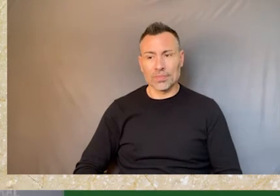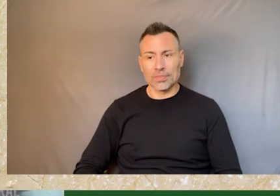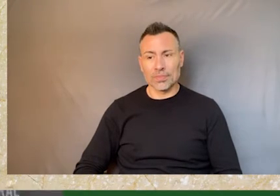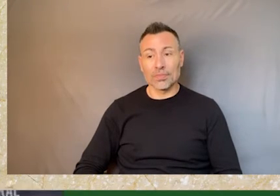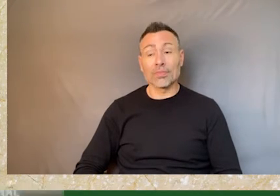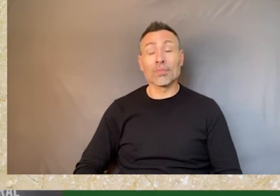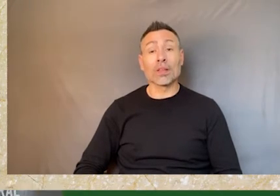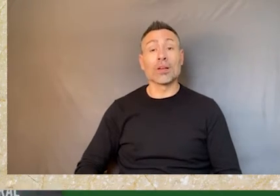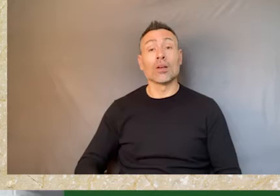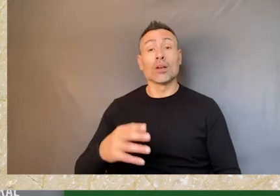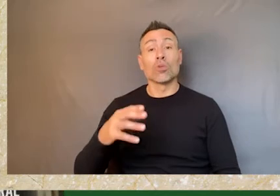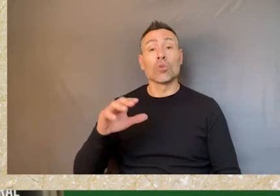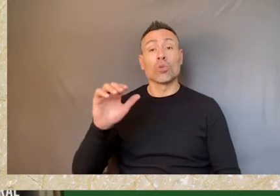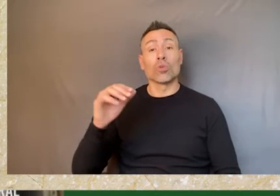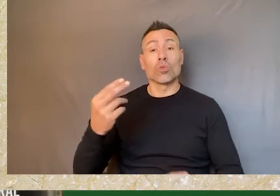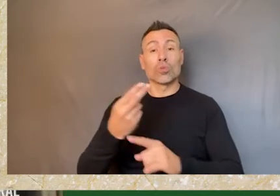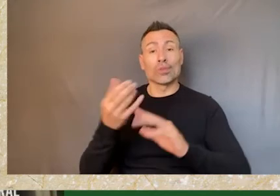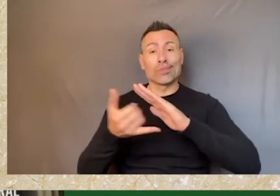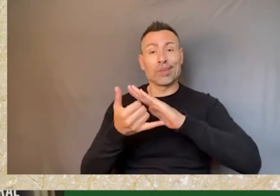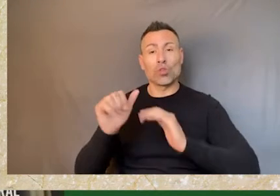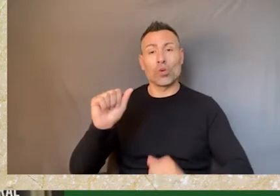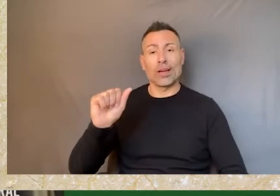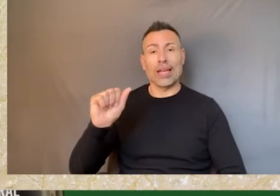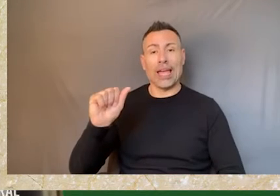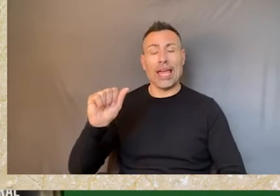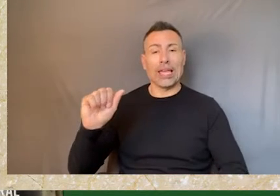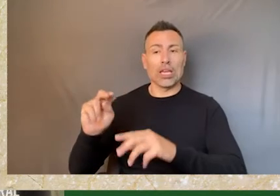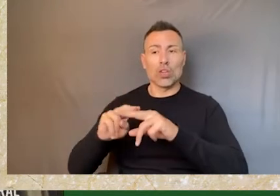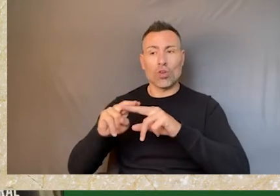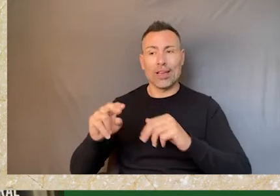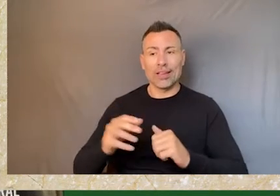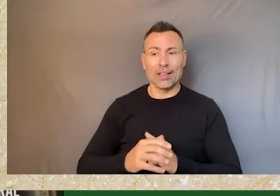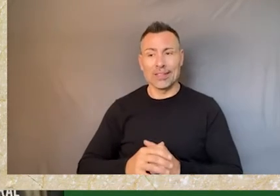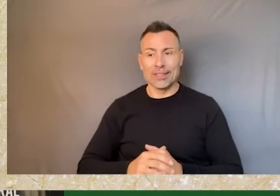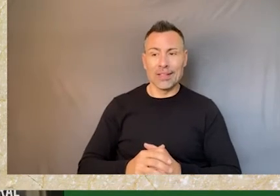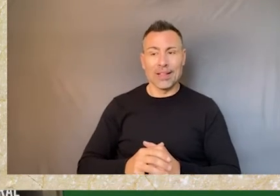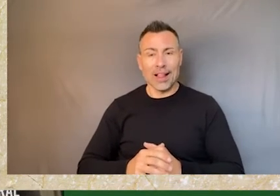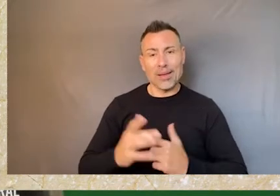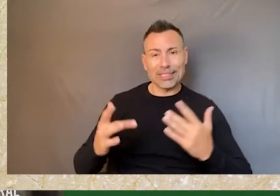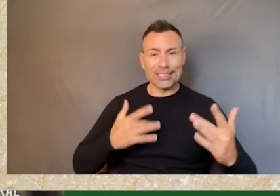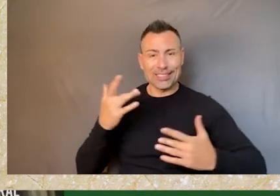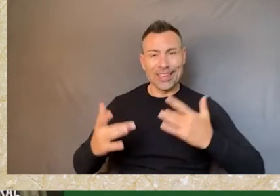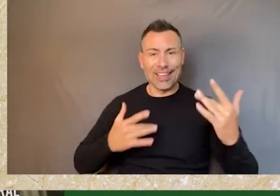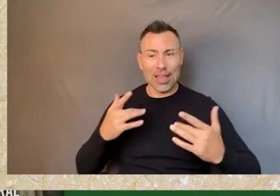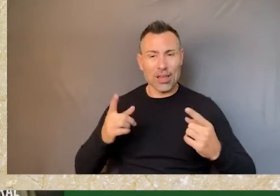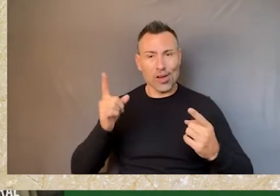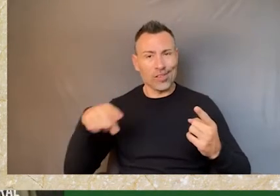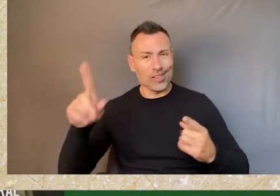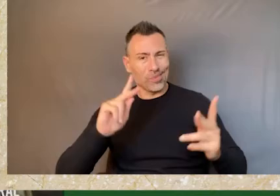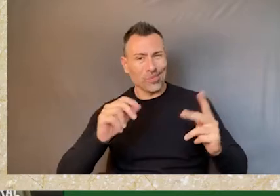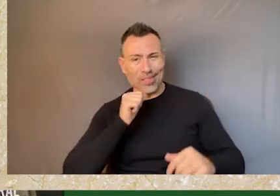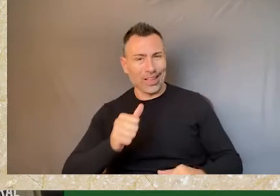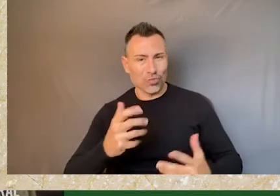We're taking the A train. Da, da, da, da, da. No one else is as excited. What are we